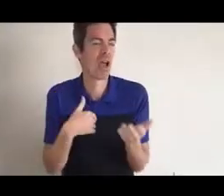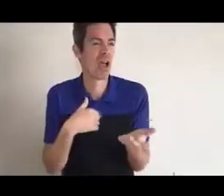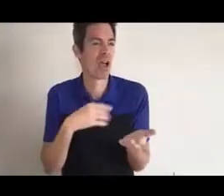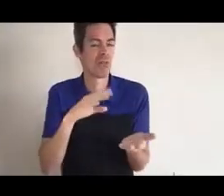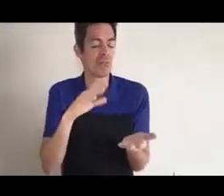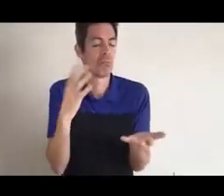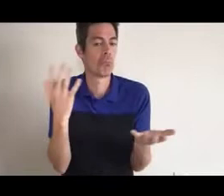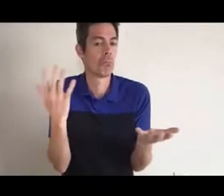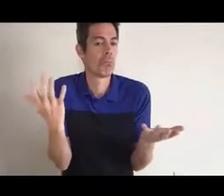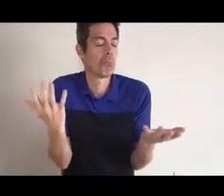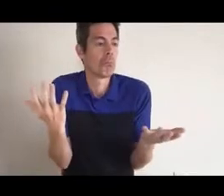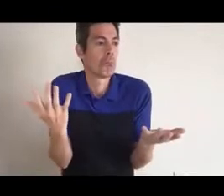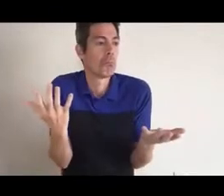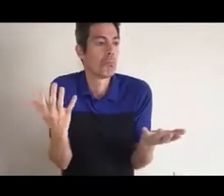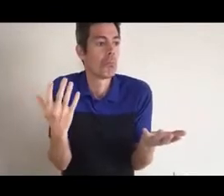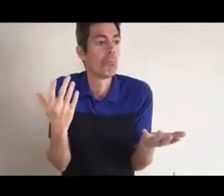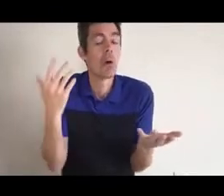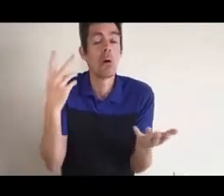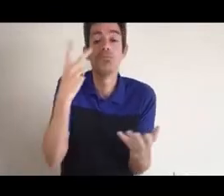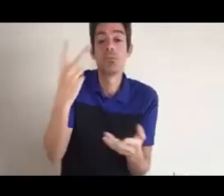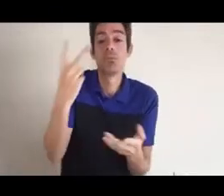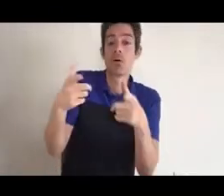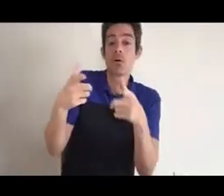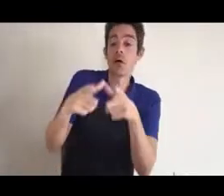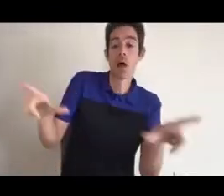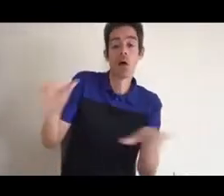I was an ASL teacher,